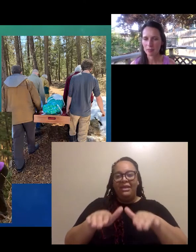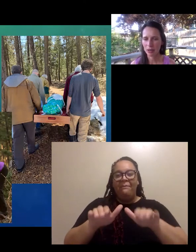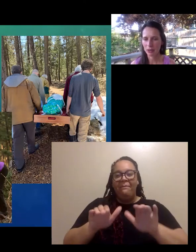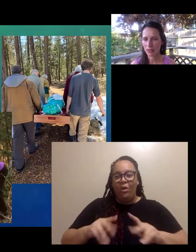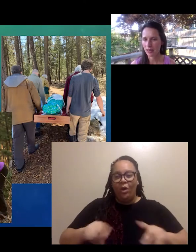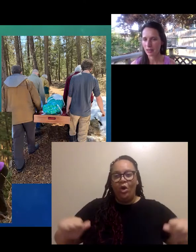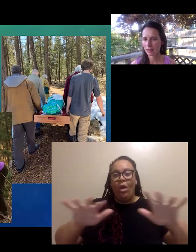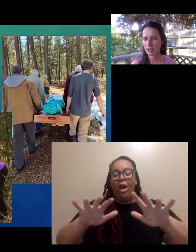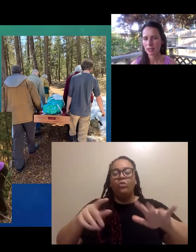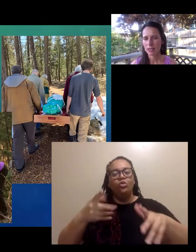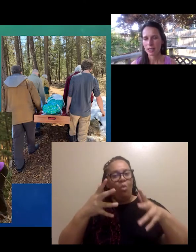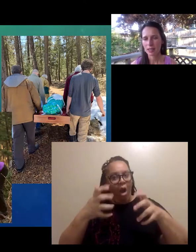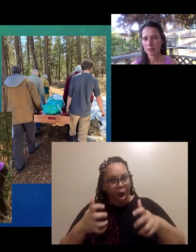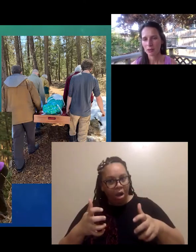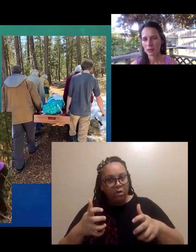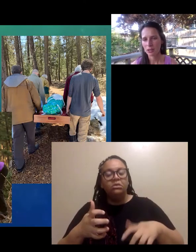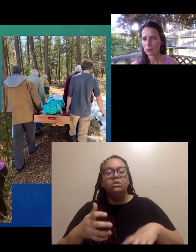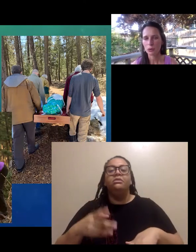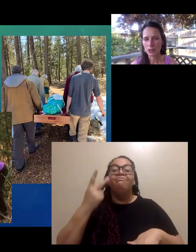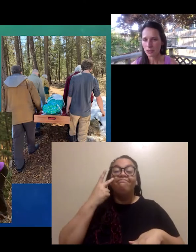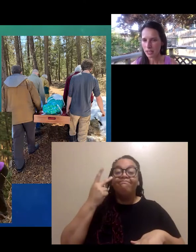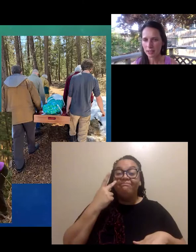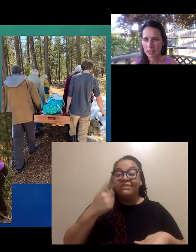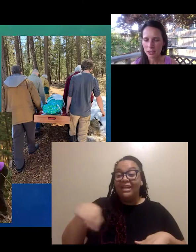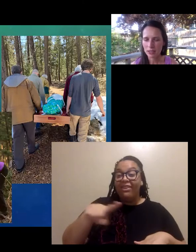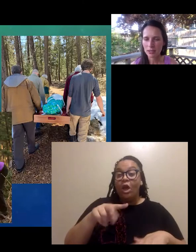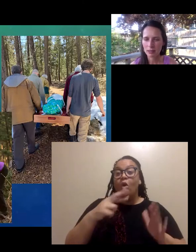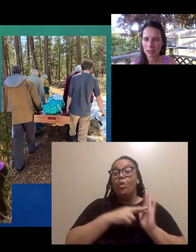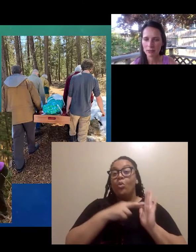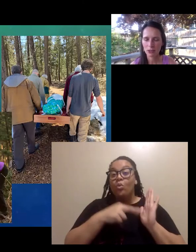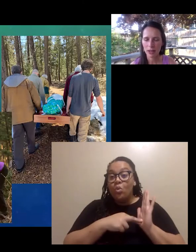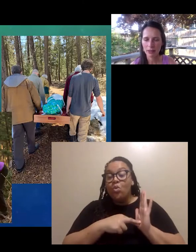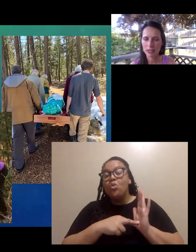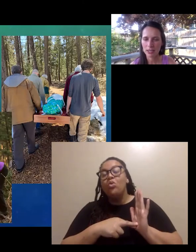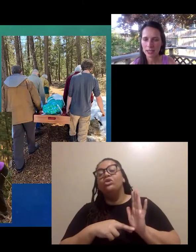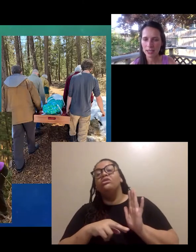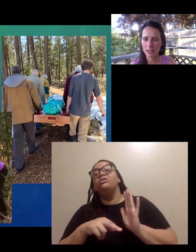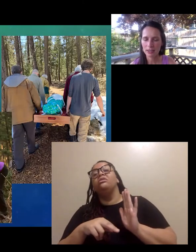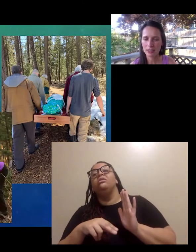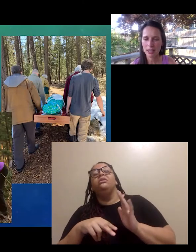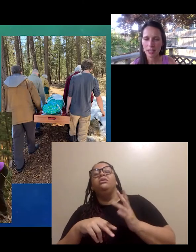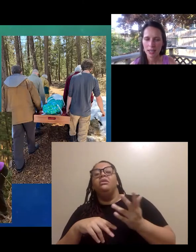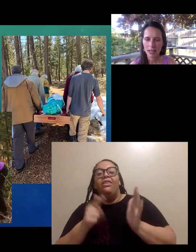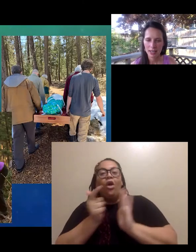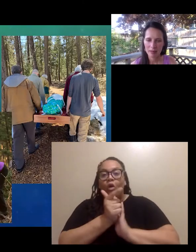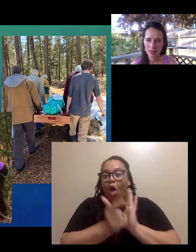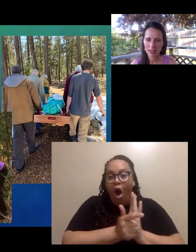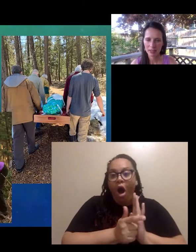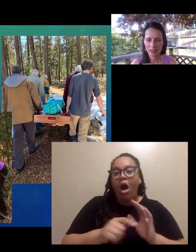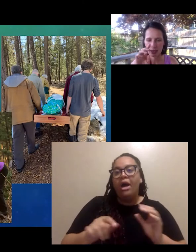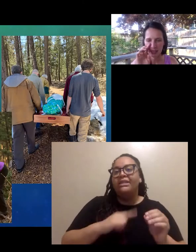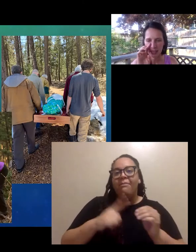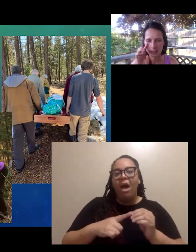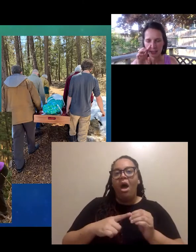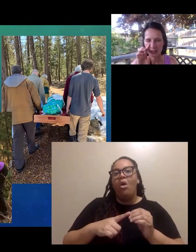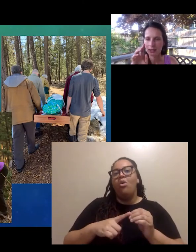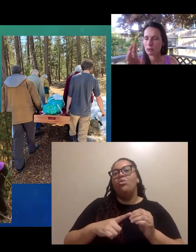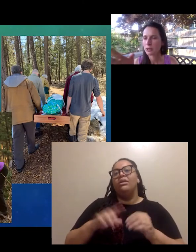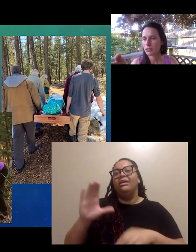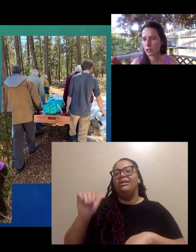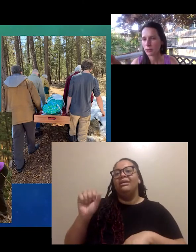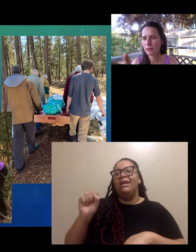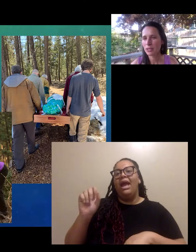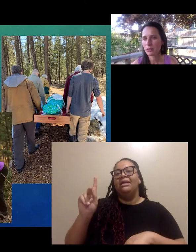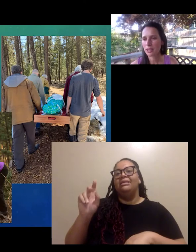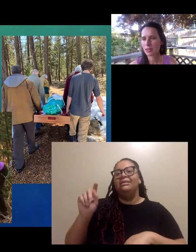check in about their, um, you know, rules and regulations around shrouds and containers. Um, the, the casket,